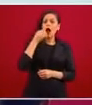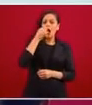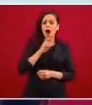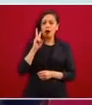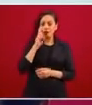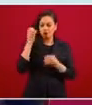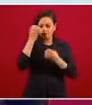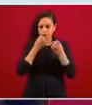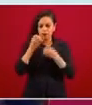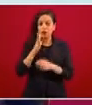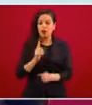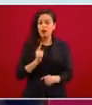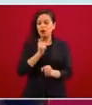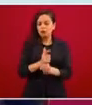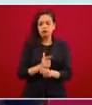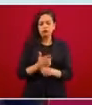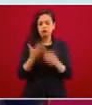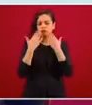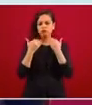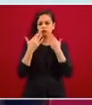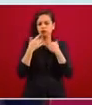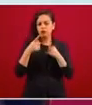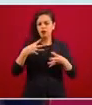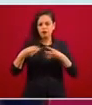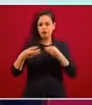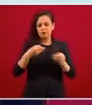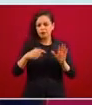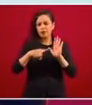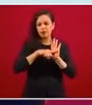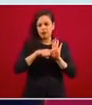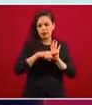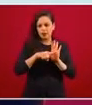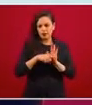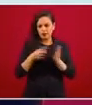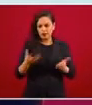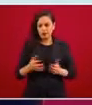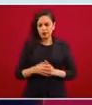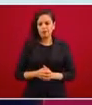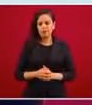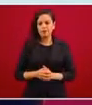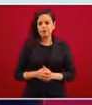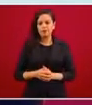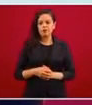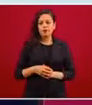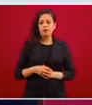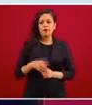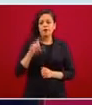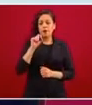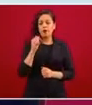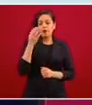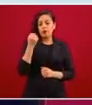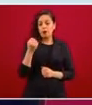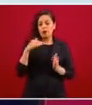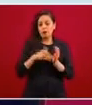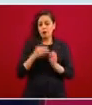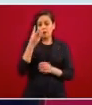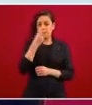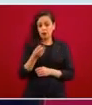for infectados us. por el To this SARS-CoV-2, day, we have personas que accumulated habían fallecido por la variante de 7,490 COVID, confirmed cases. 20.301. There's